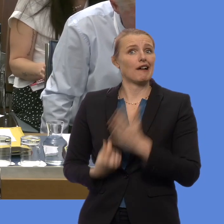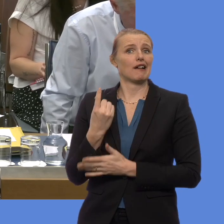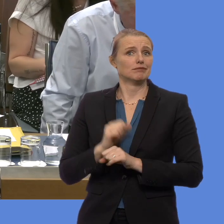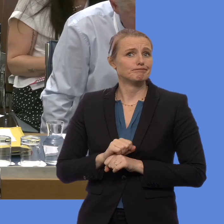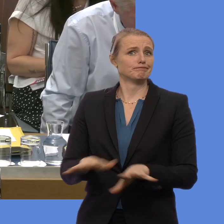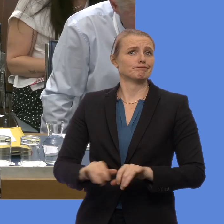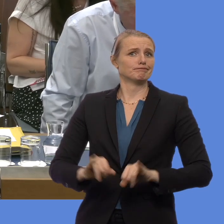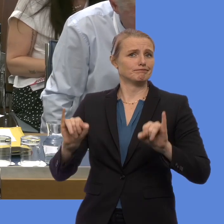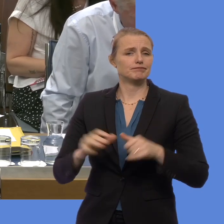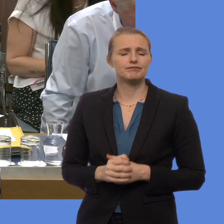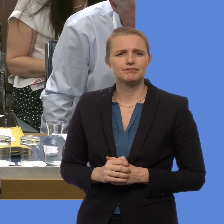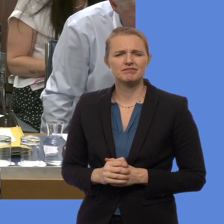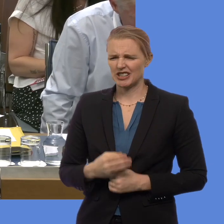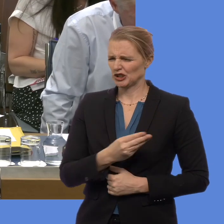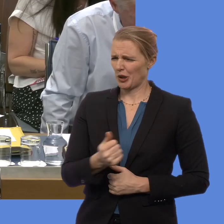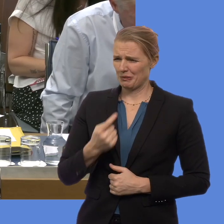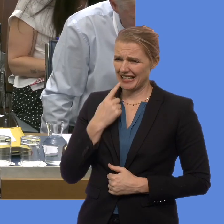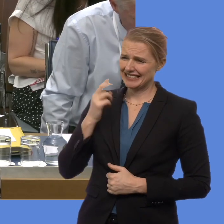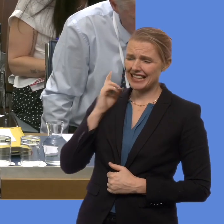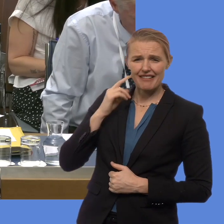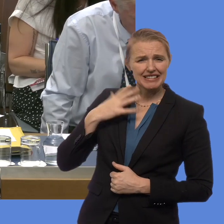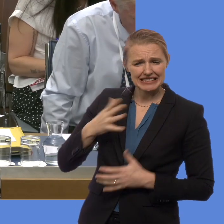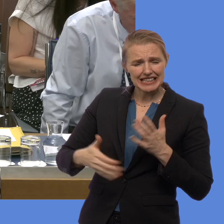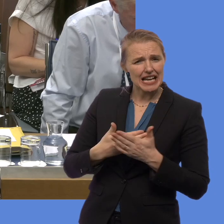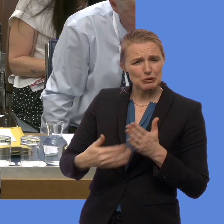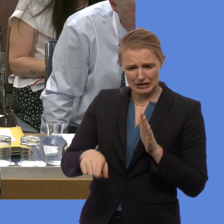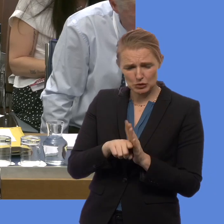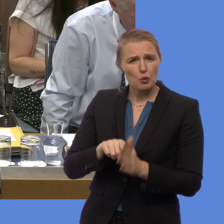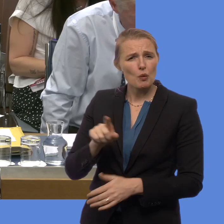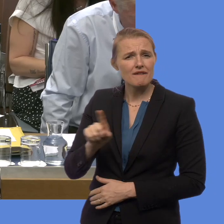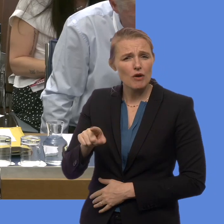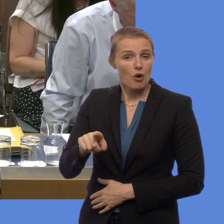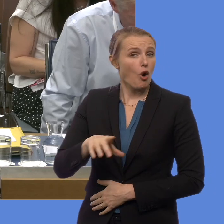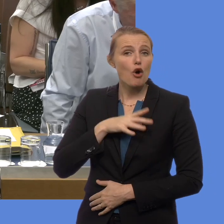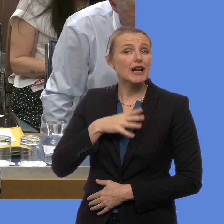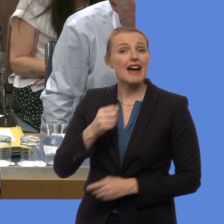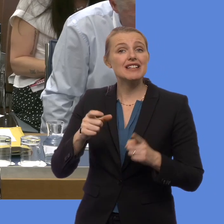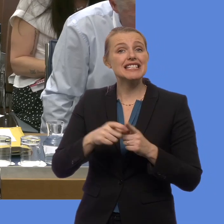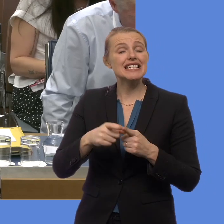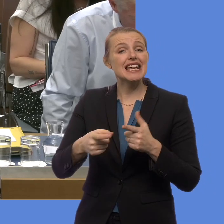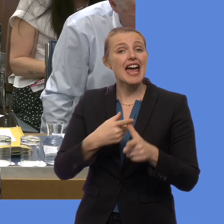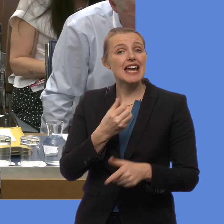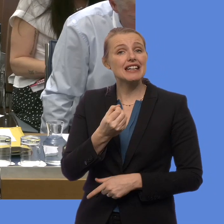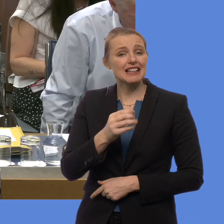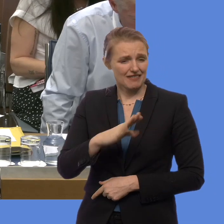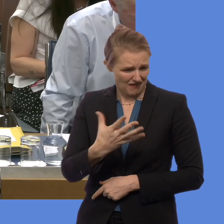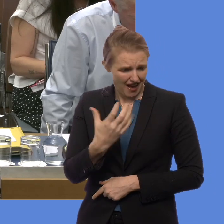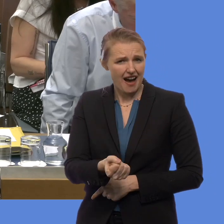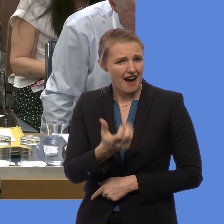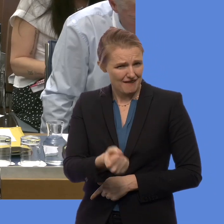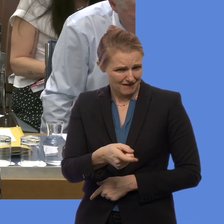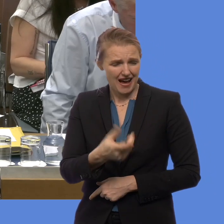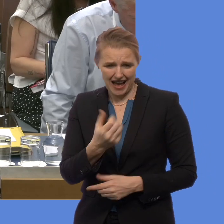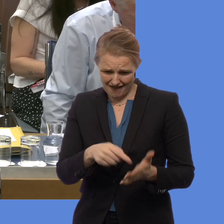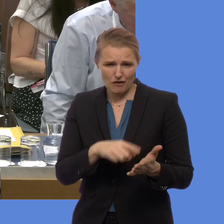Some might ask, why do deaf people need sign language legislation when they have redress through the Disability Discrimination Act 1995, as amended